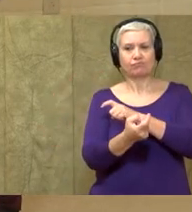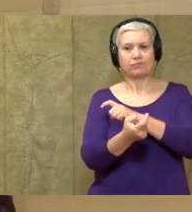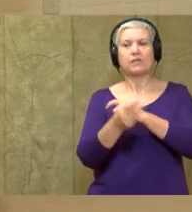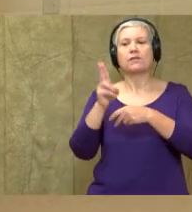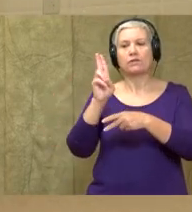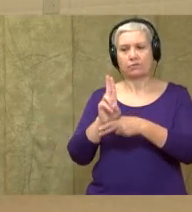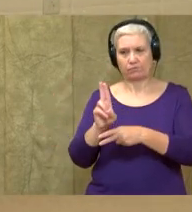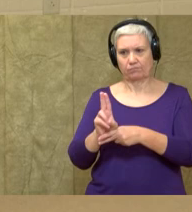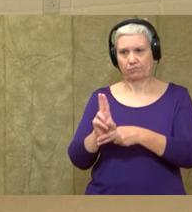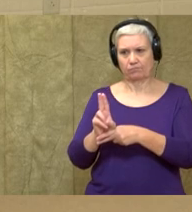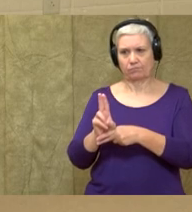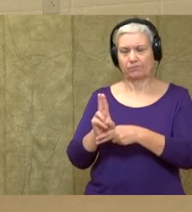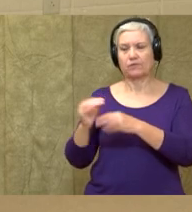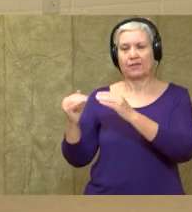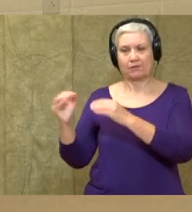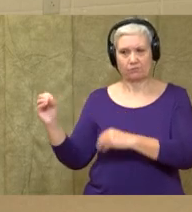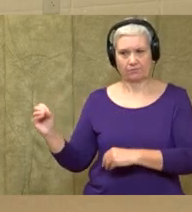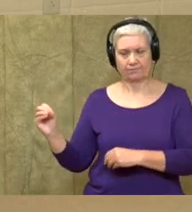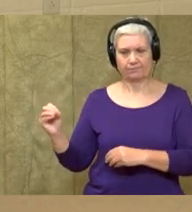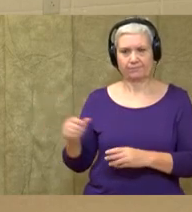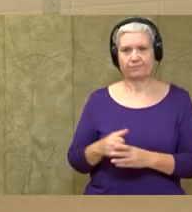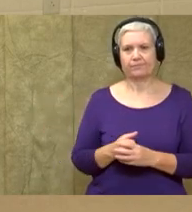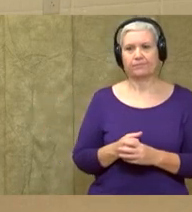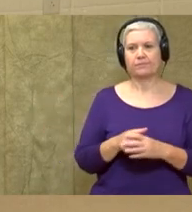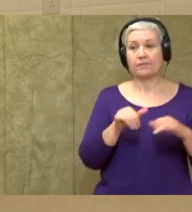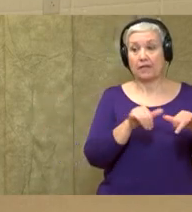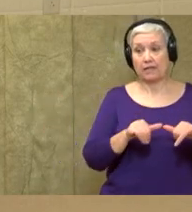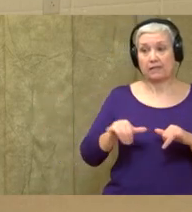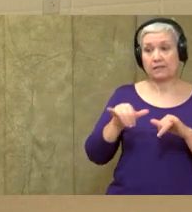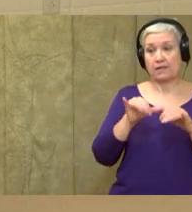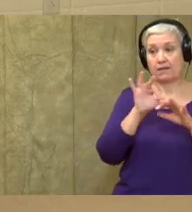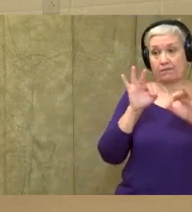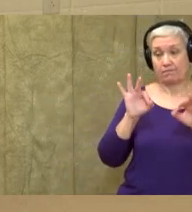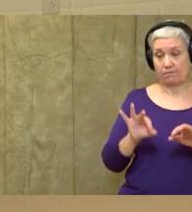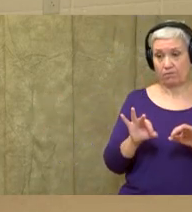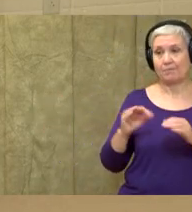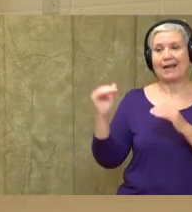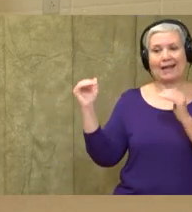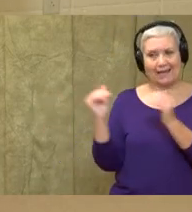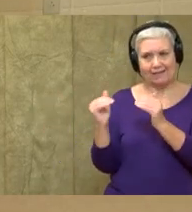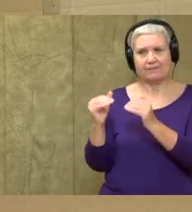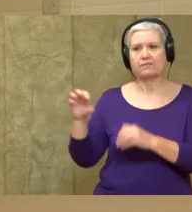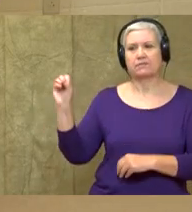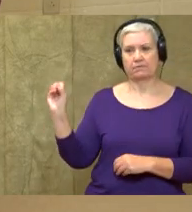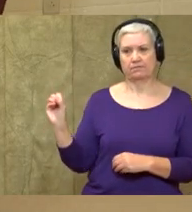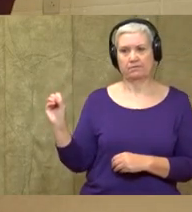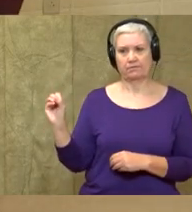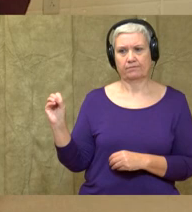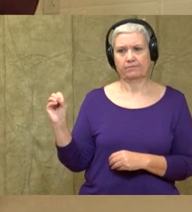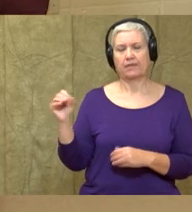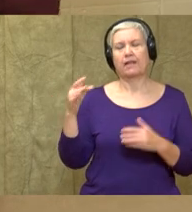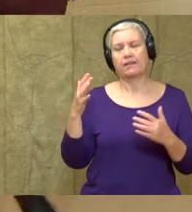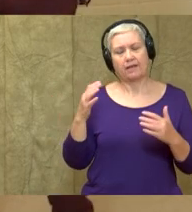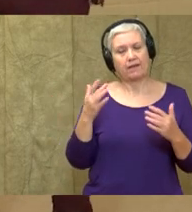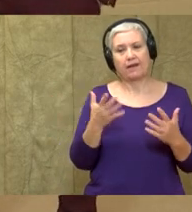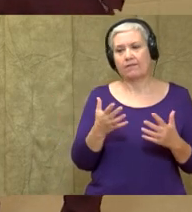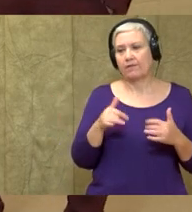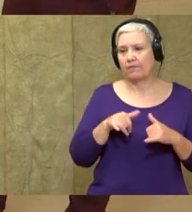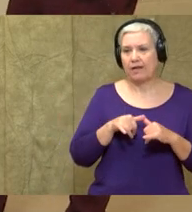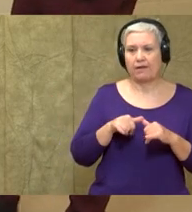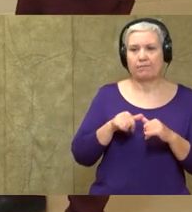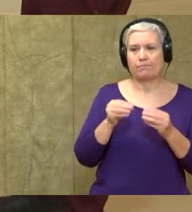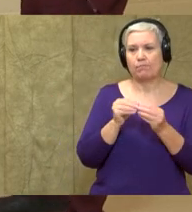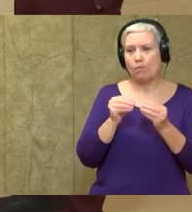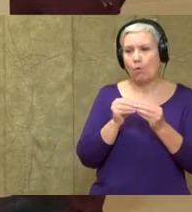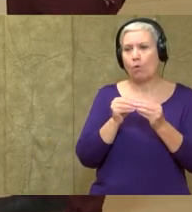form, specifically the standard form equal to zero. And then from there, I have more methods that I can employ.